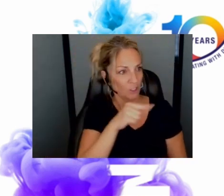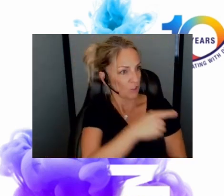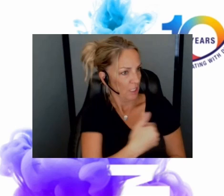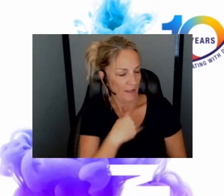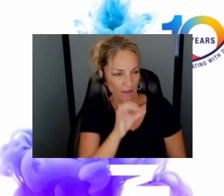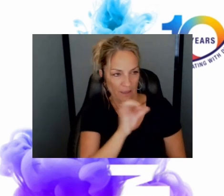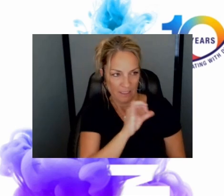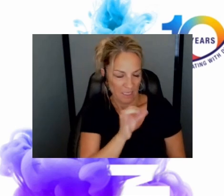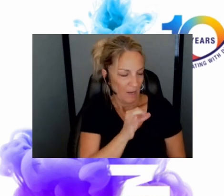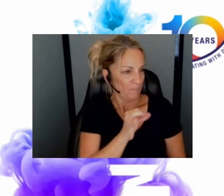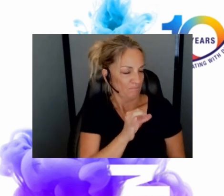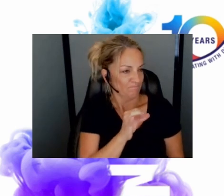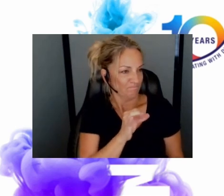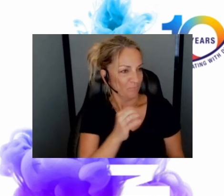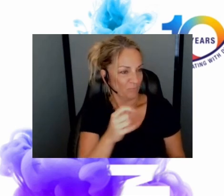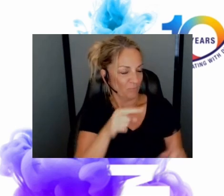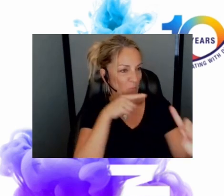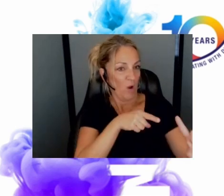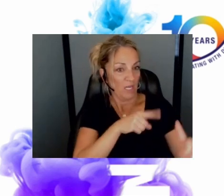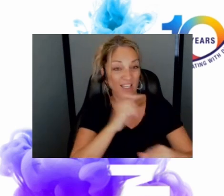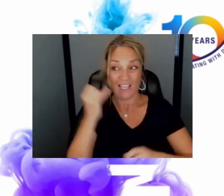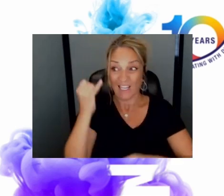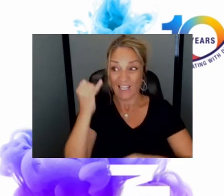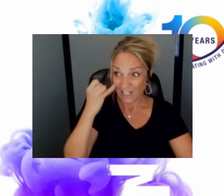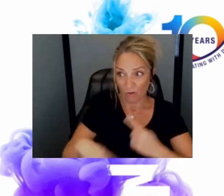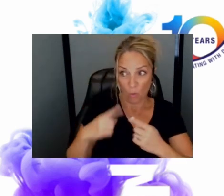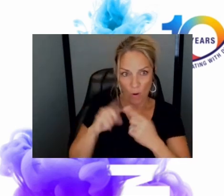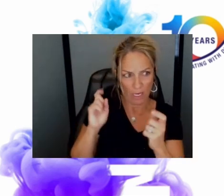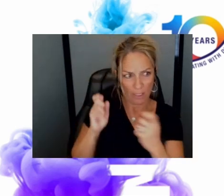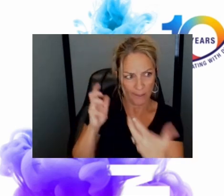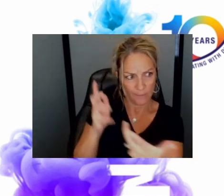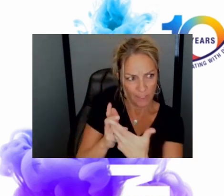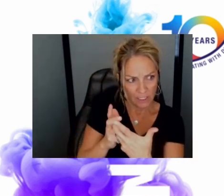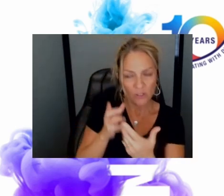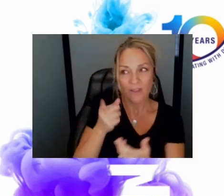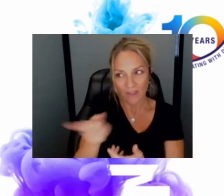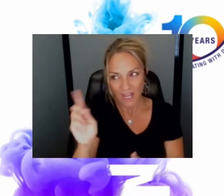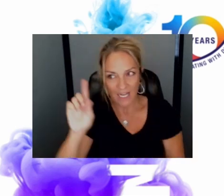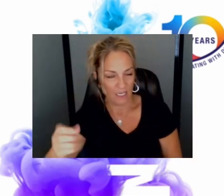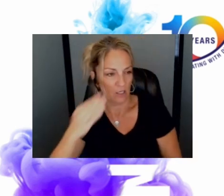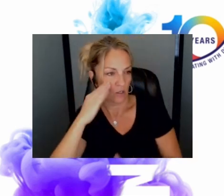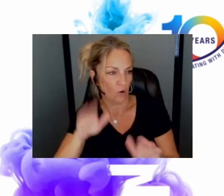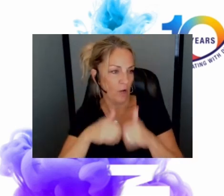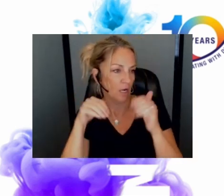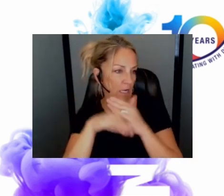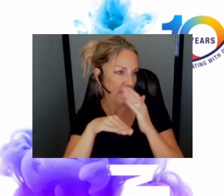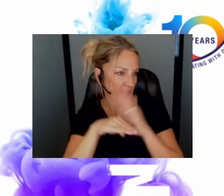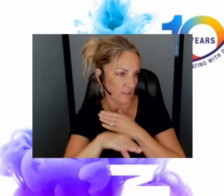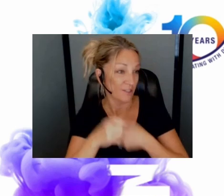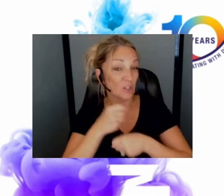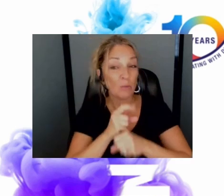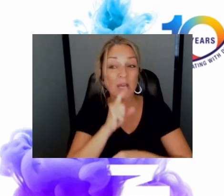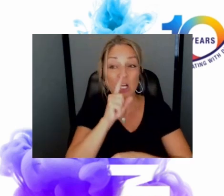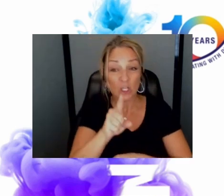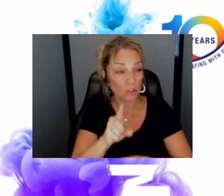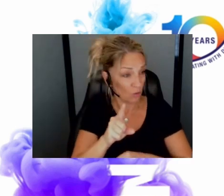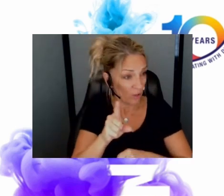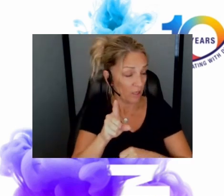if and when accommodations are needed, they need to know how they can access them. And so making sure we're raising awareness about not